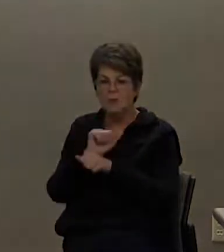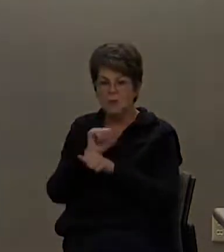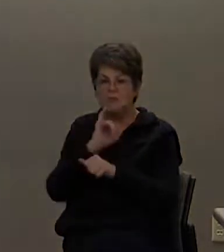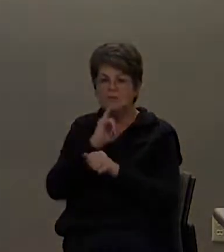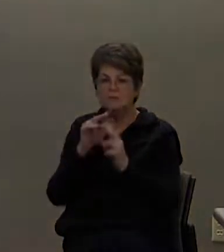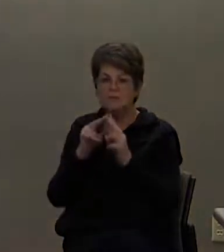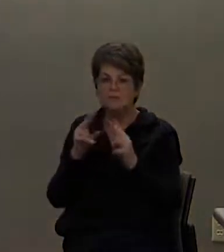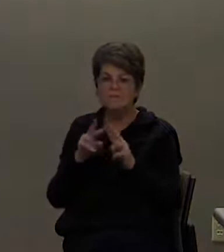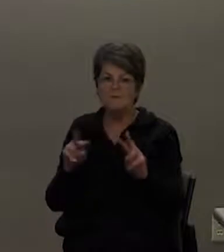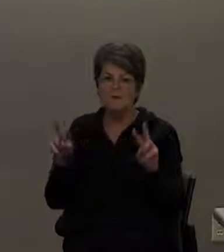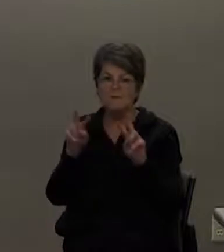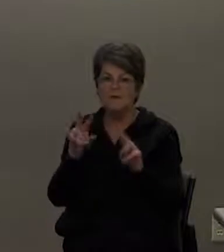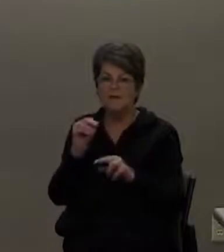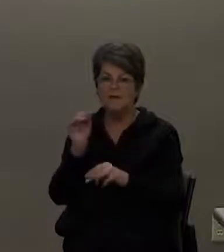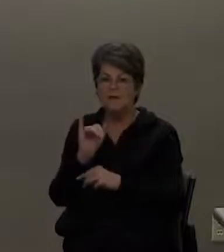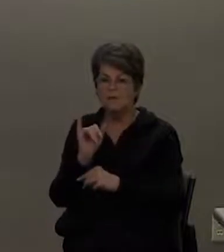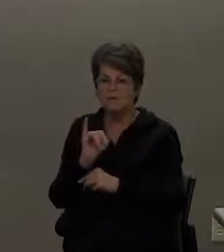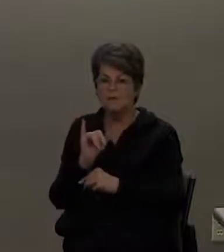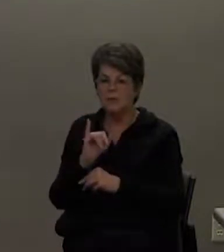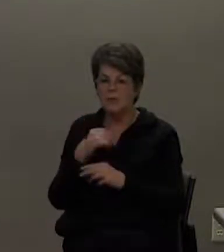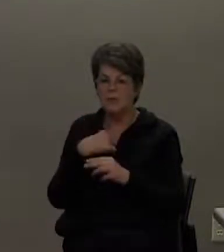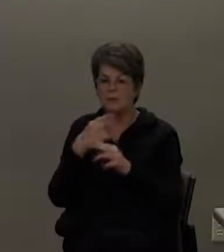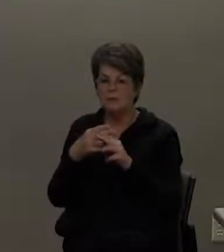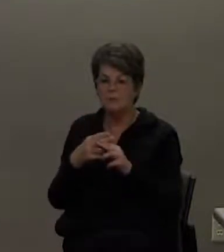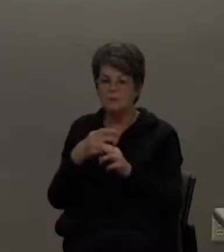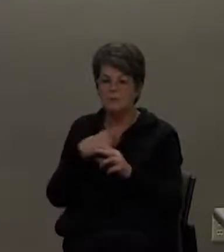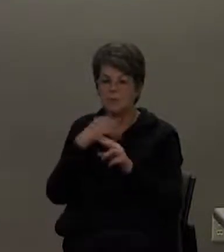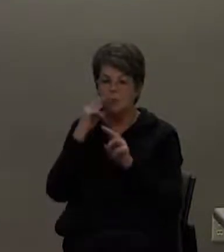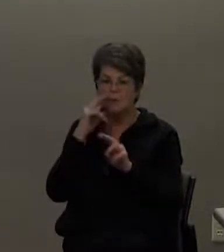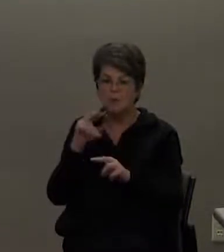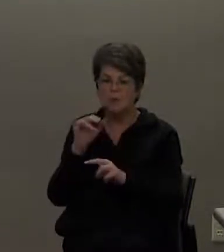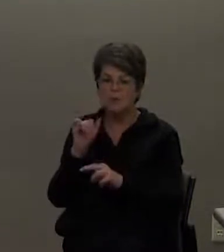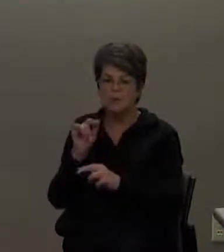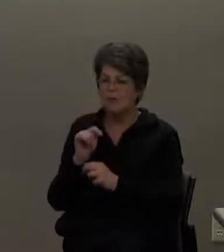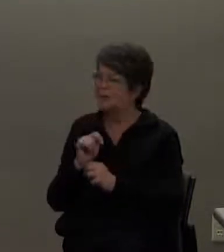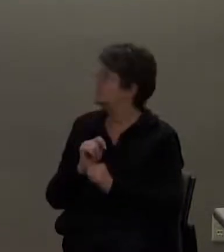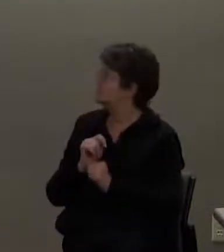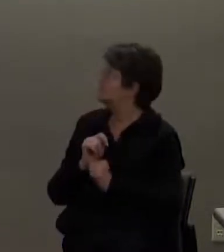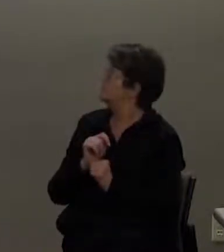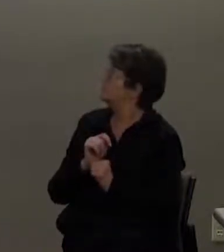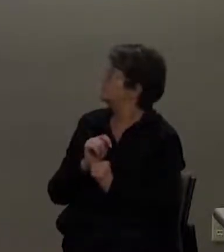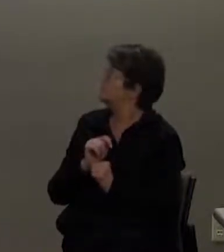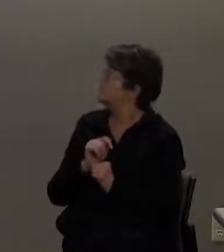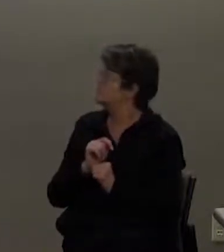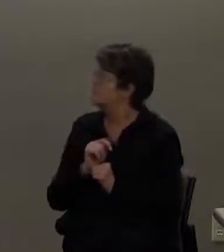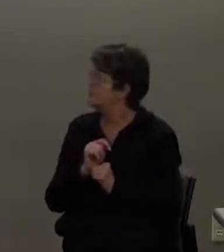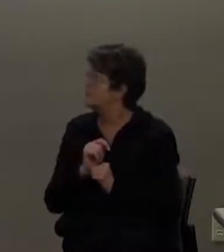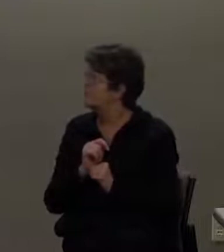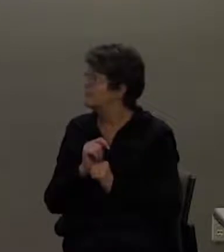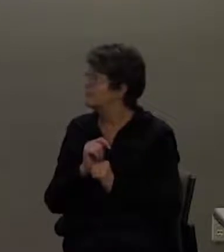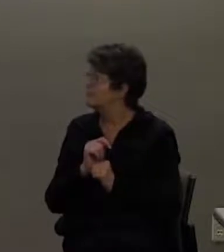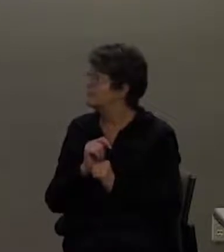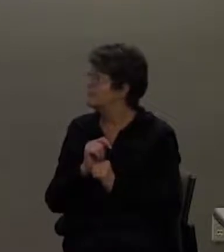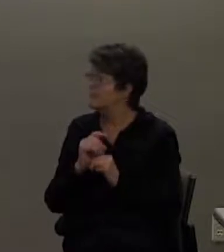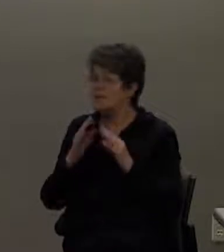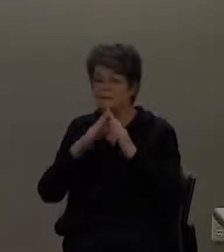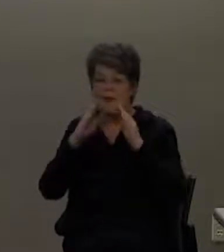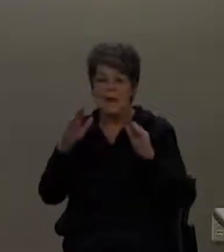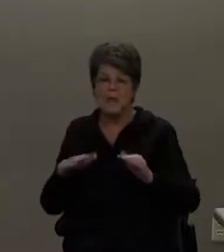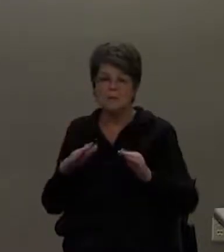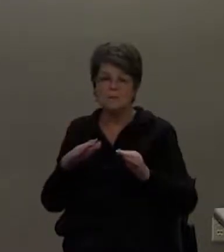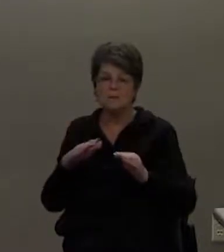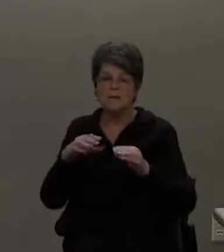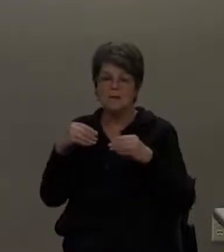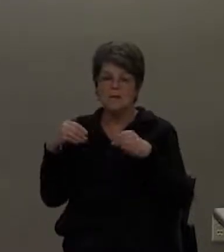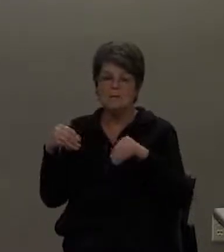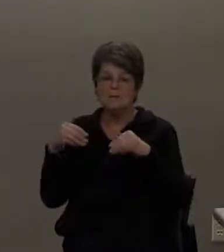very valuable. We also, as I mentioned, we also looked at, oh boy, that didn't print well, sorry about that. Also looked at the housing market.